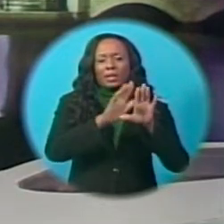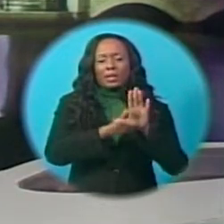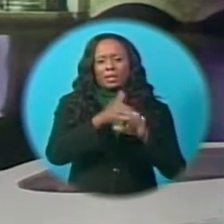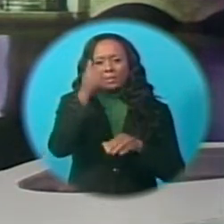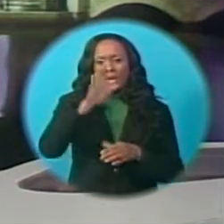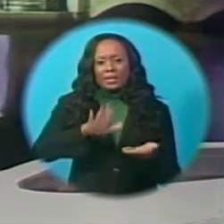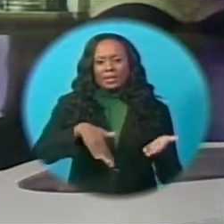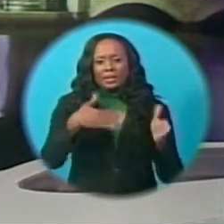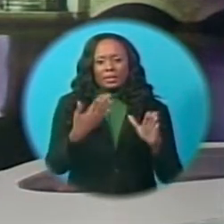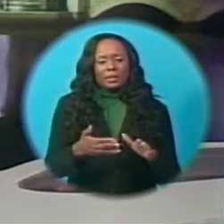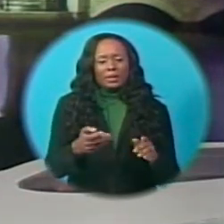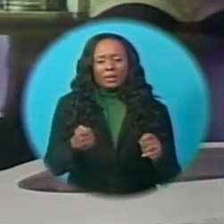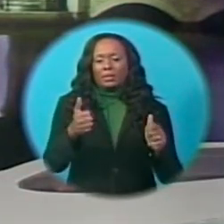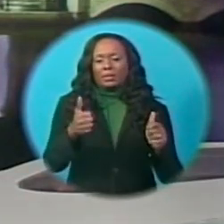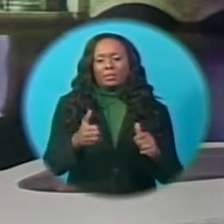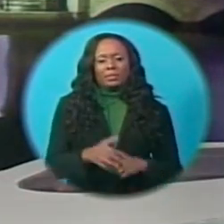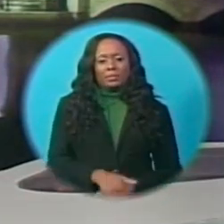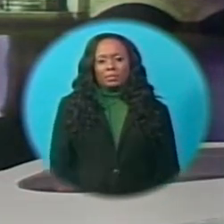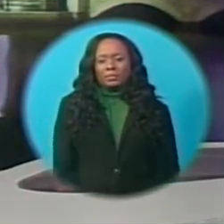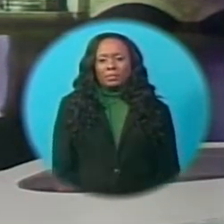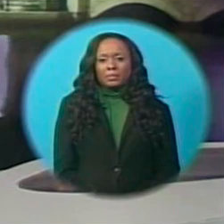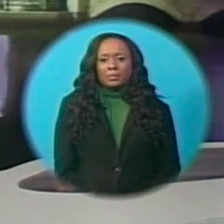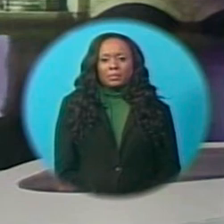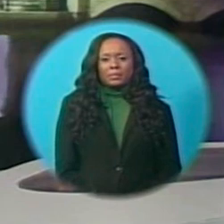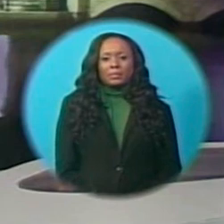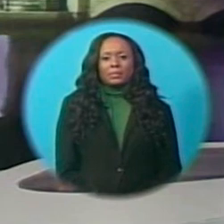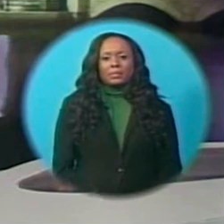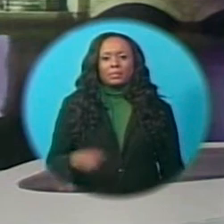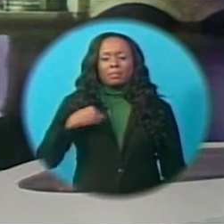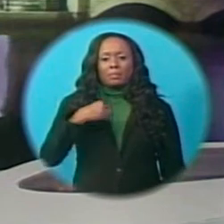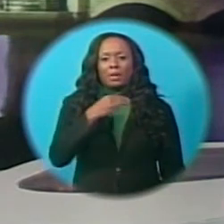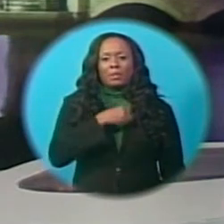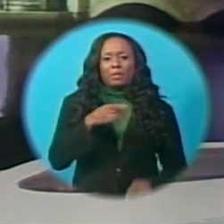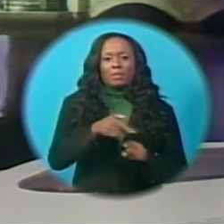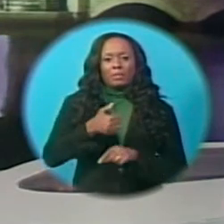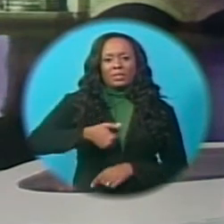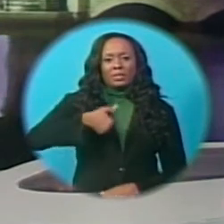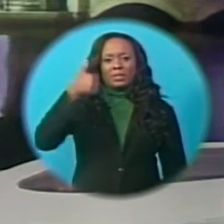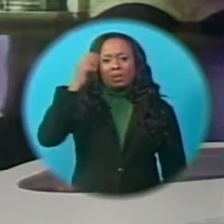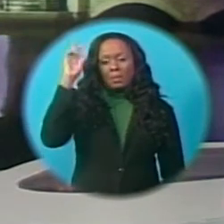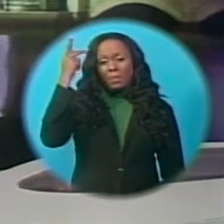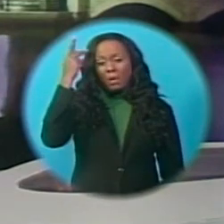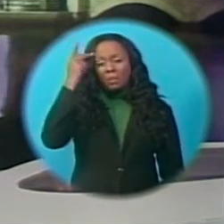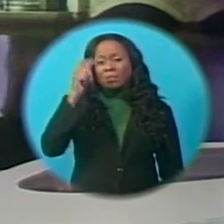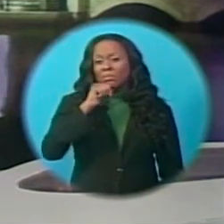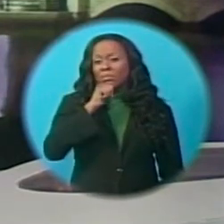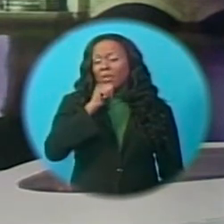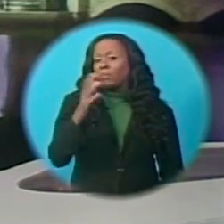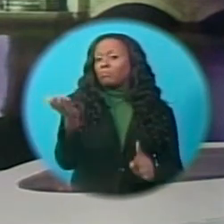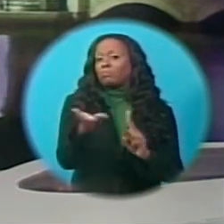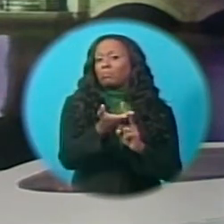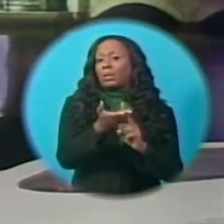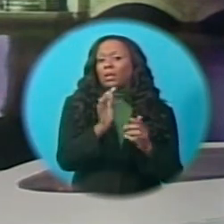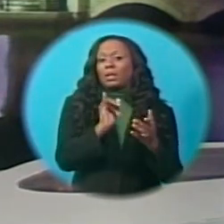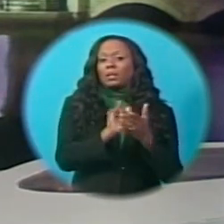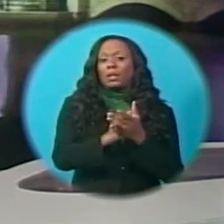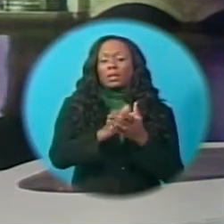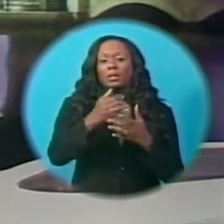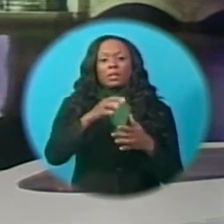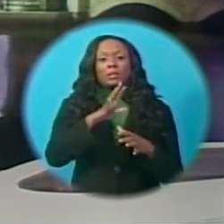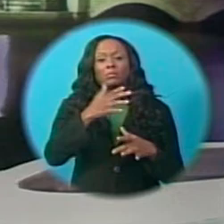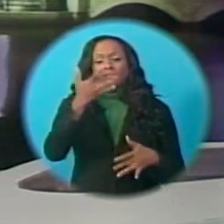Grisettes died on the scene. Members of the senior parliament are not convinced enough is being done to address the high rates